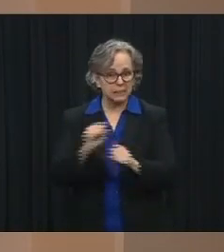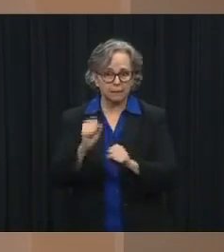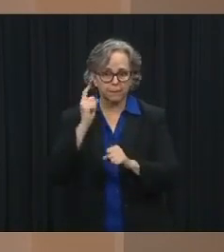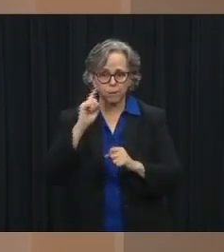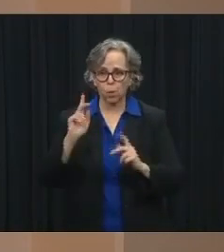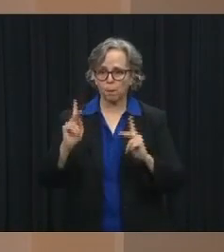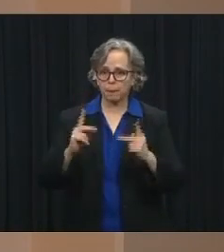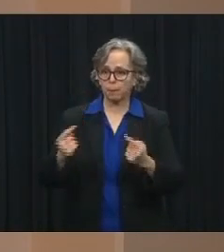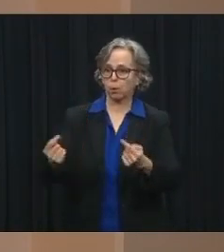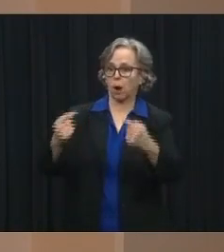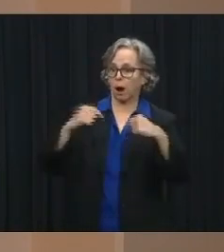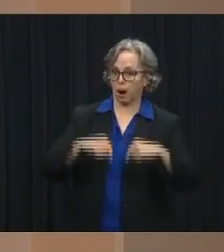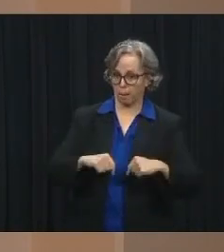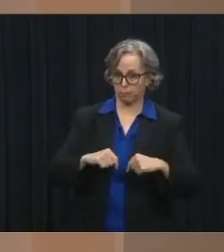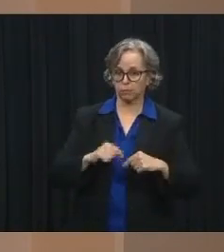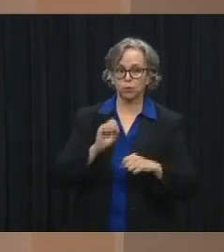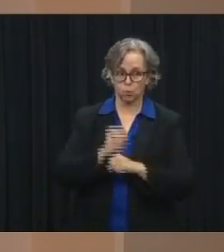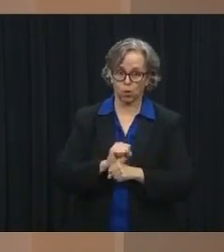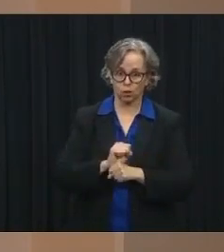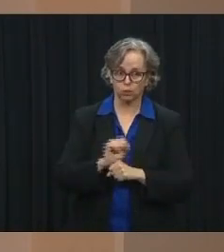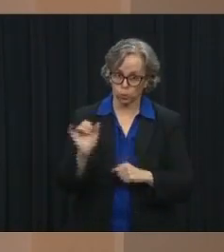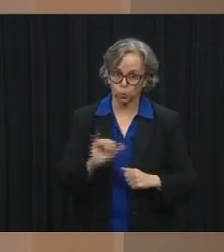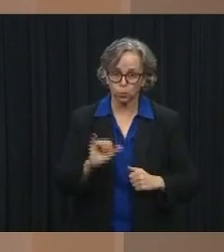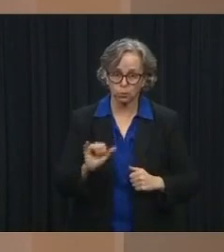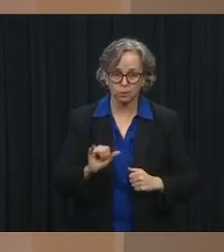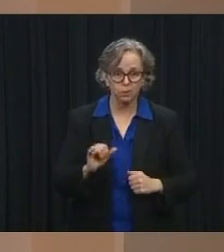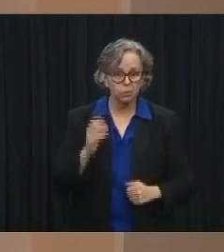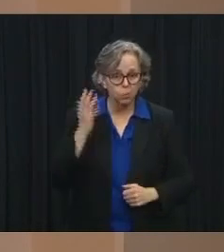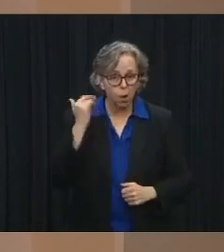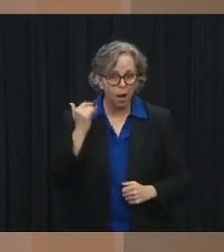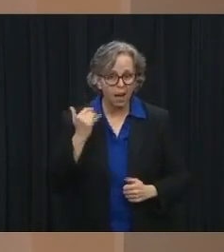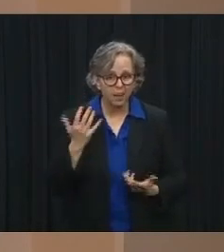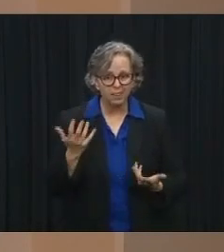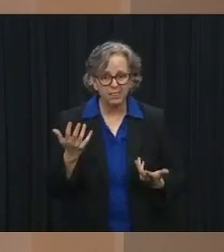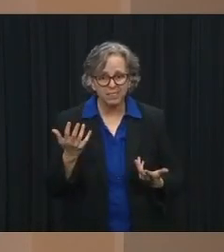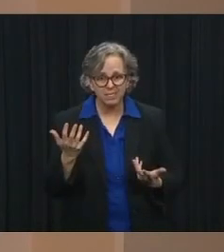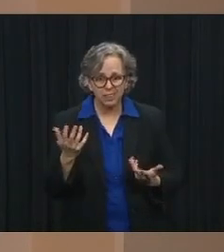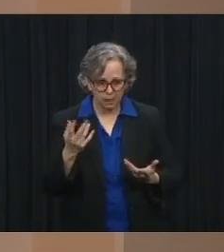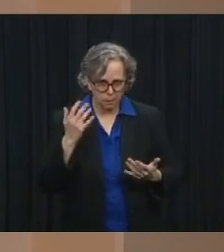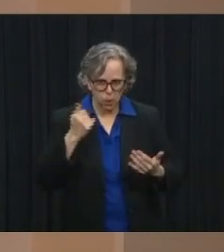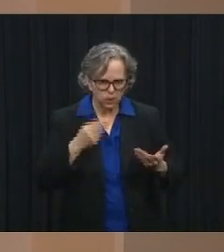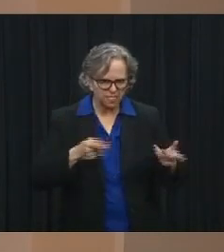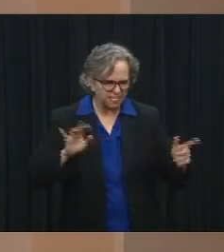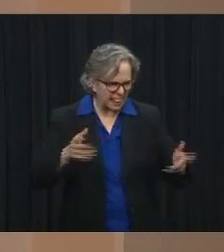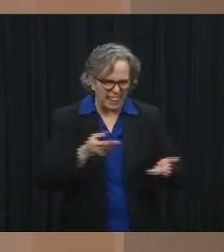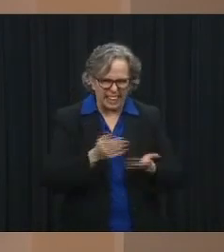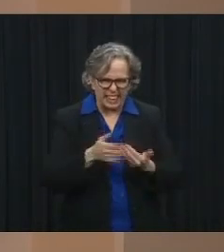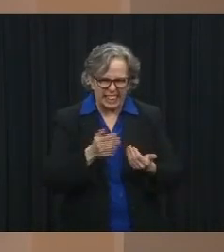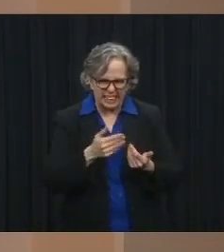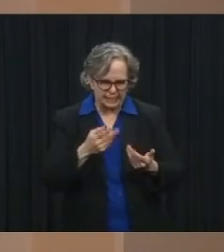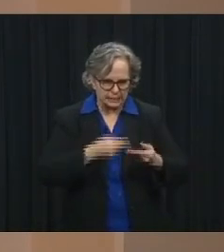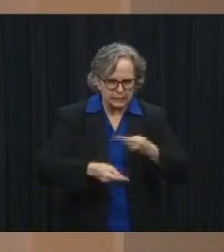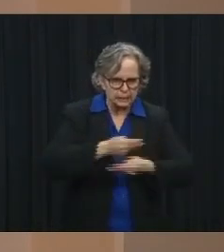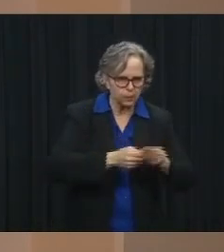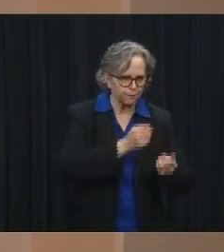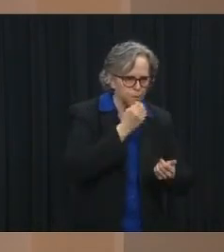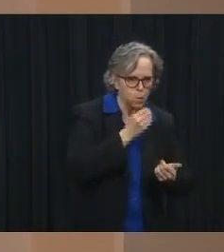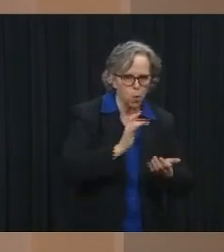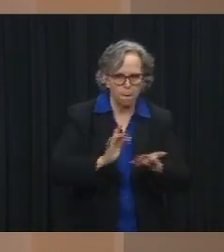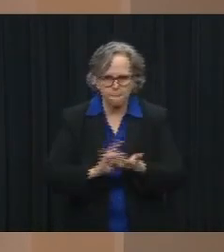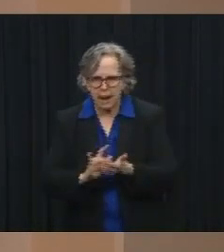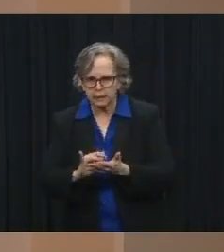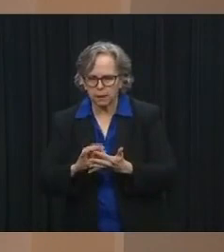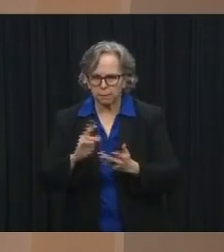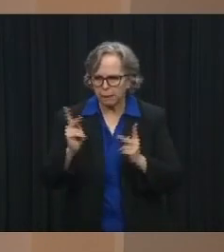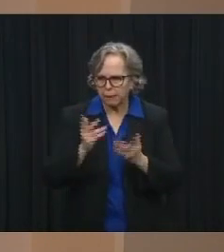supply chain of food and other important things that we all need. And they've asked me, the businesses asked me, they said, look,